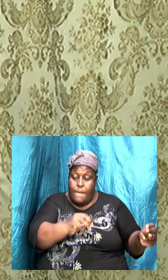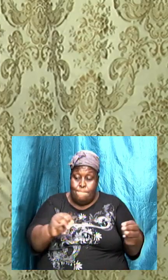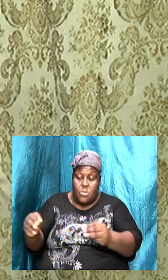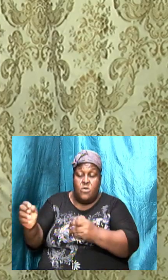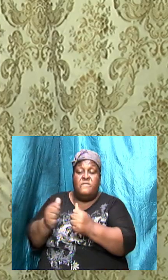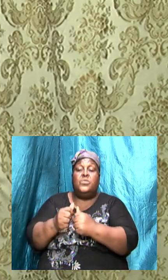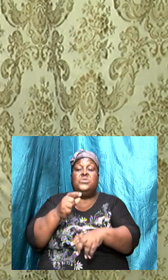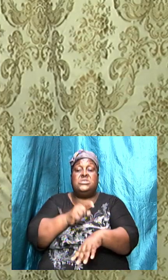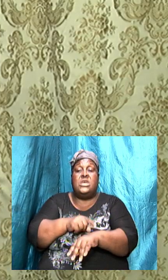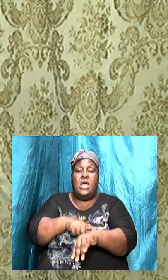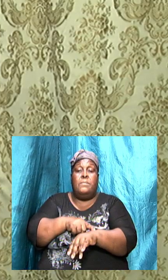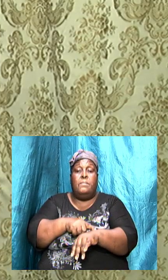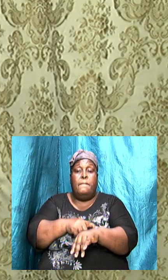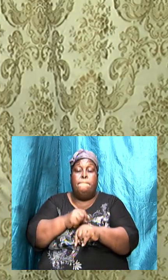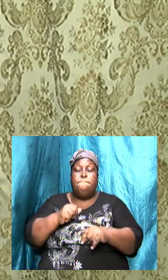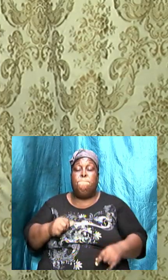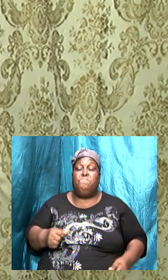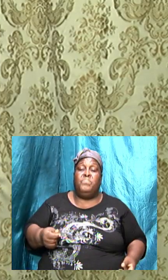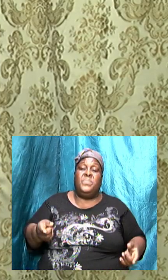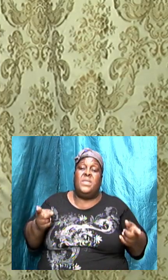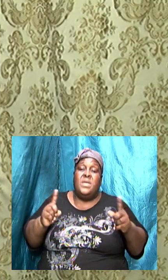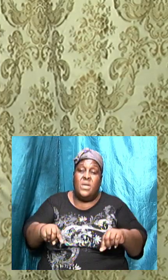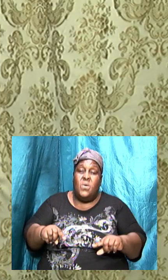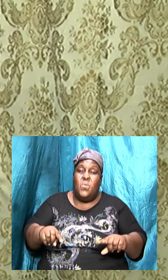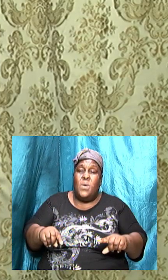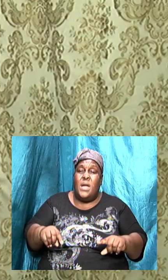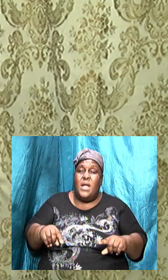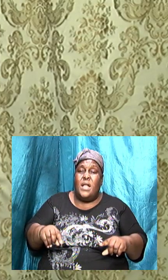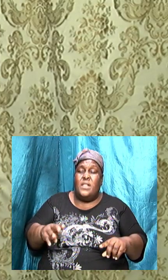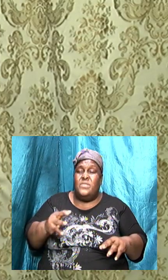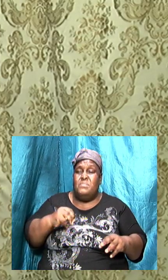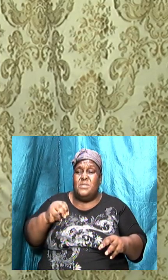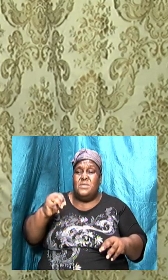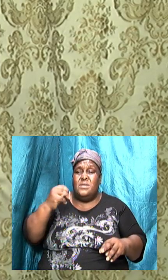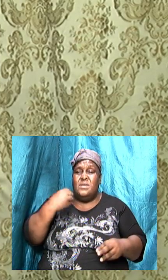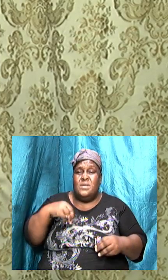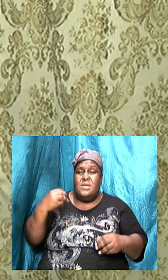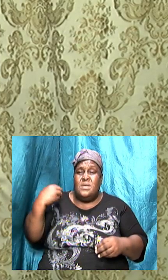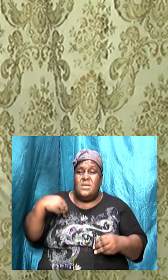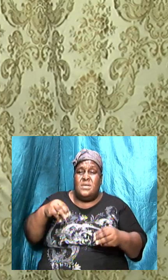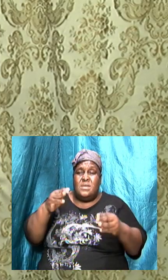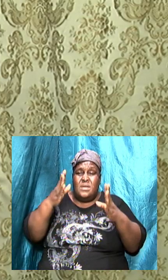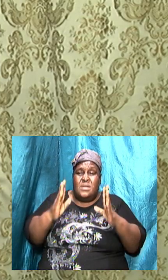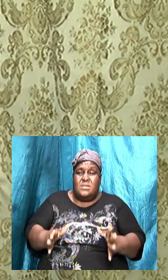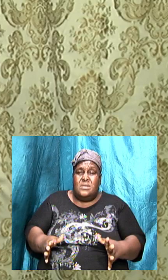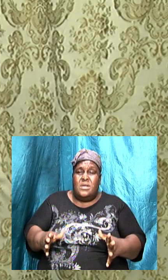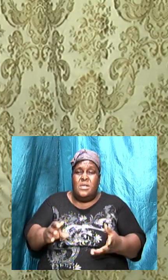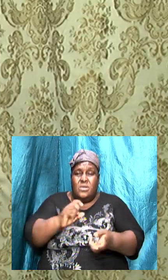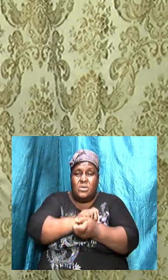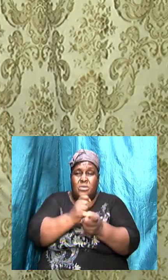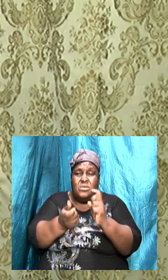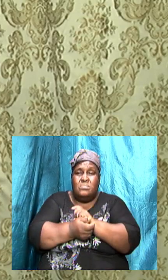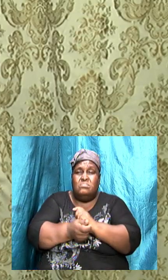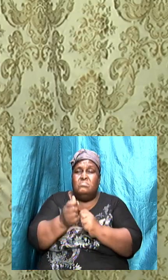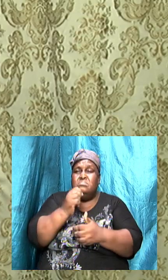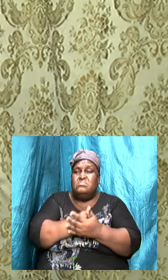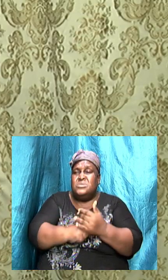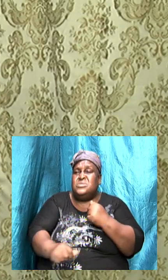times. But let me tell you, while the methodologies will change, I want us to understand that some of